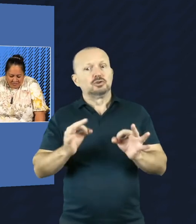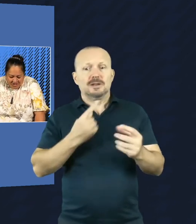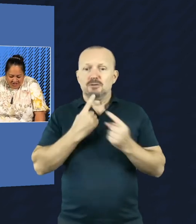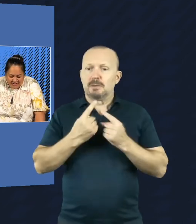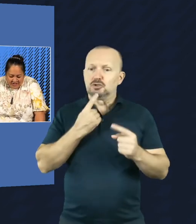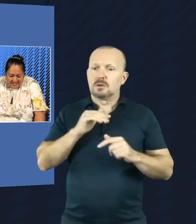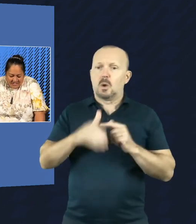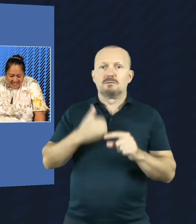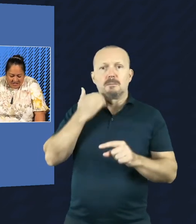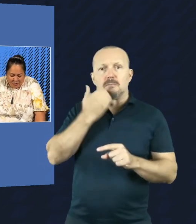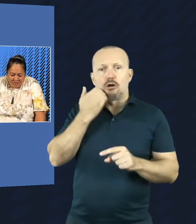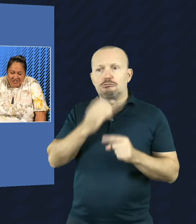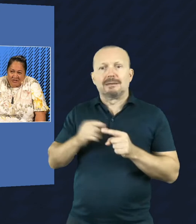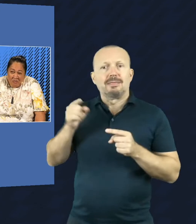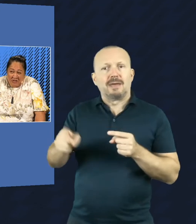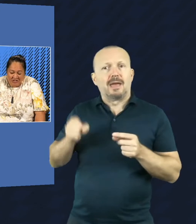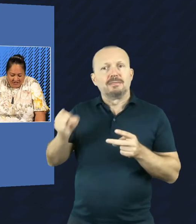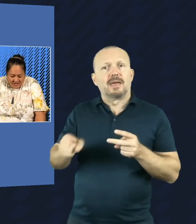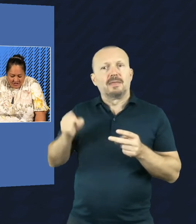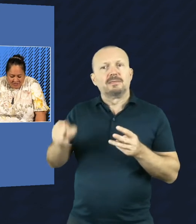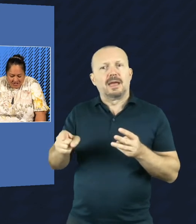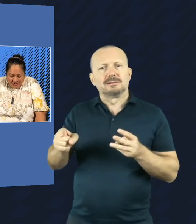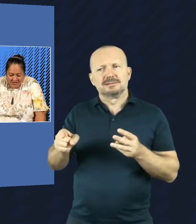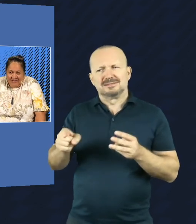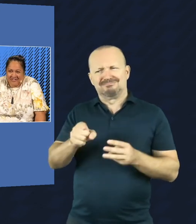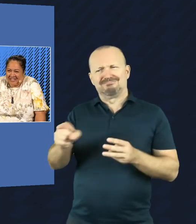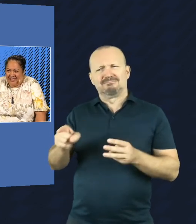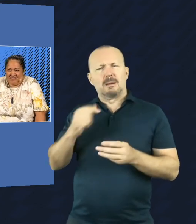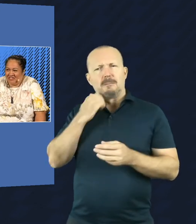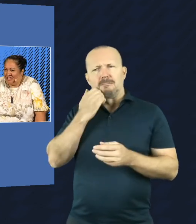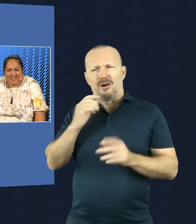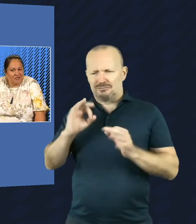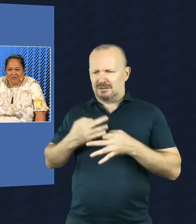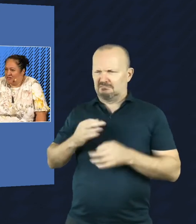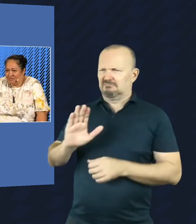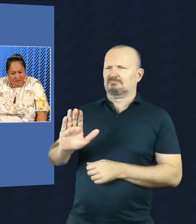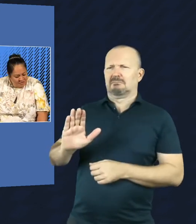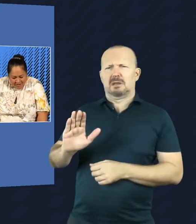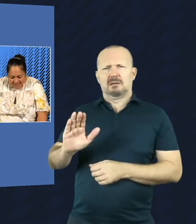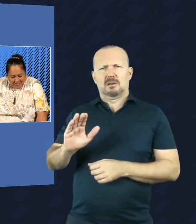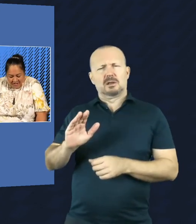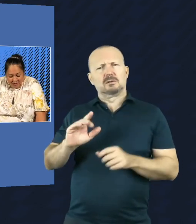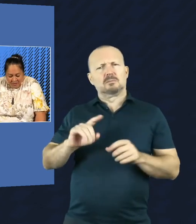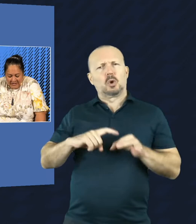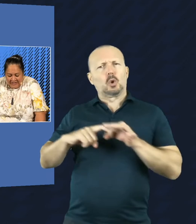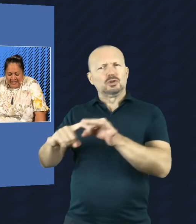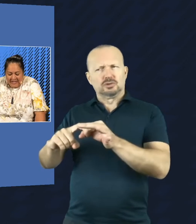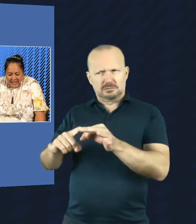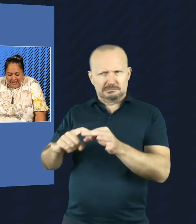what is measured and the standards by which the what is measured had very little input from Māori at